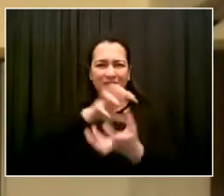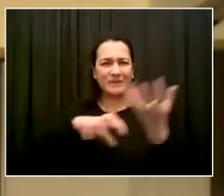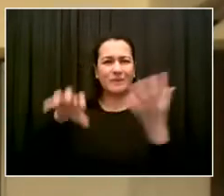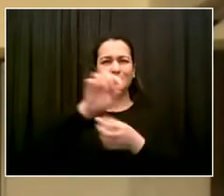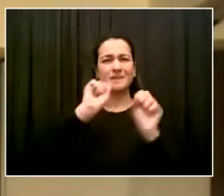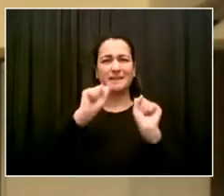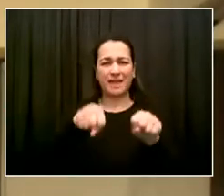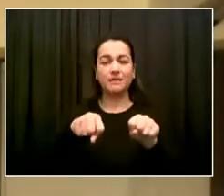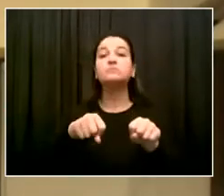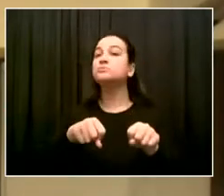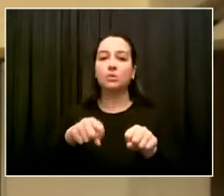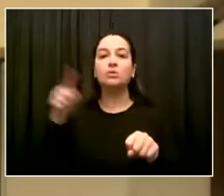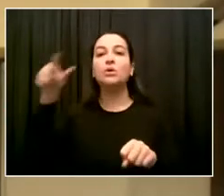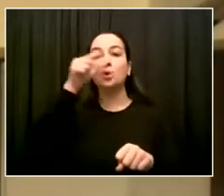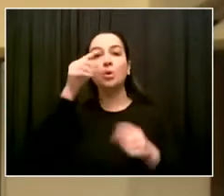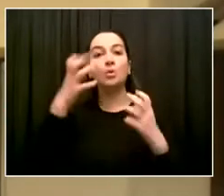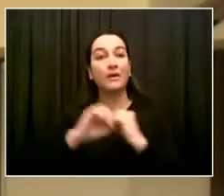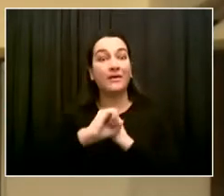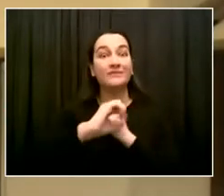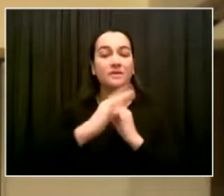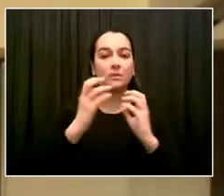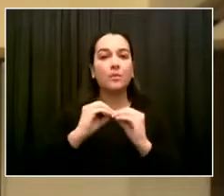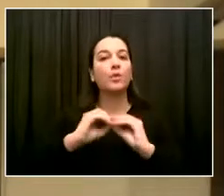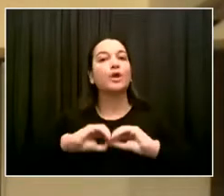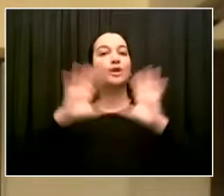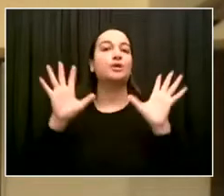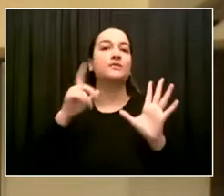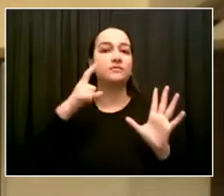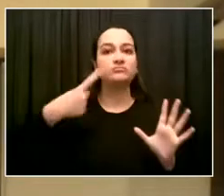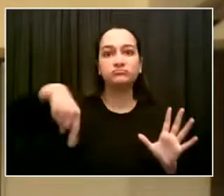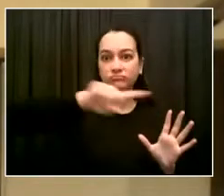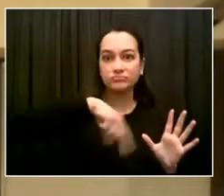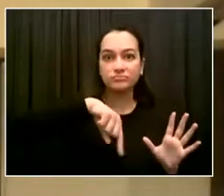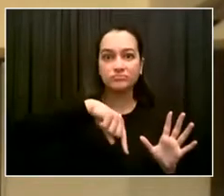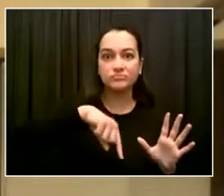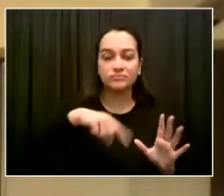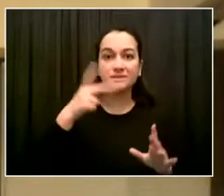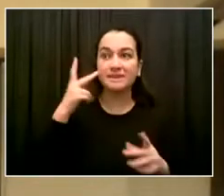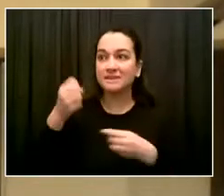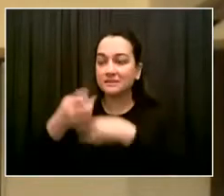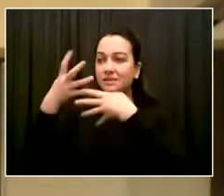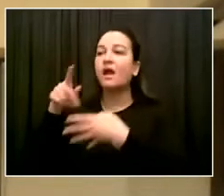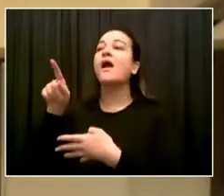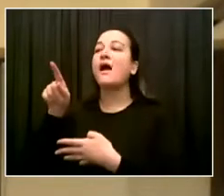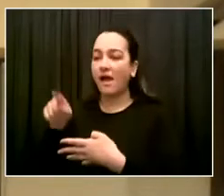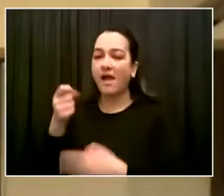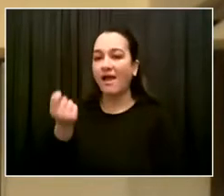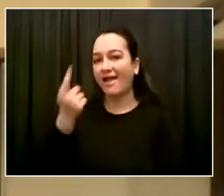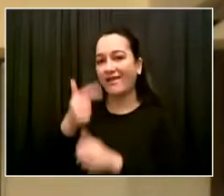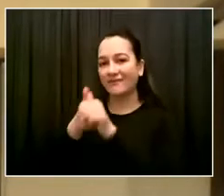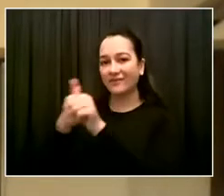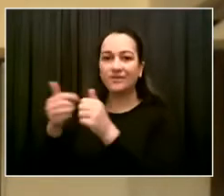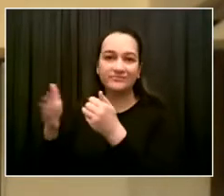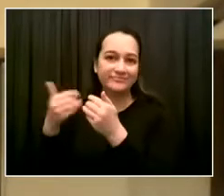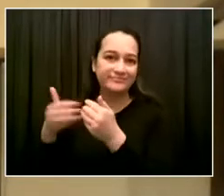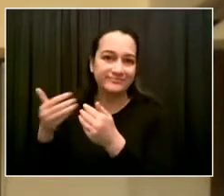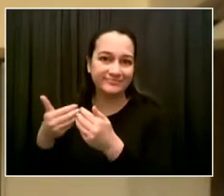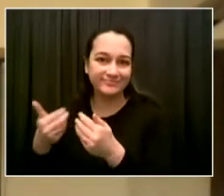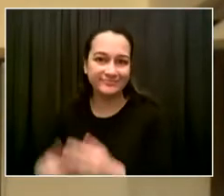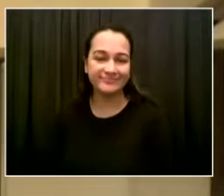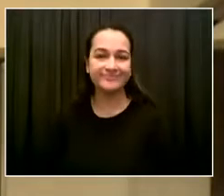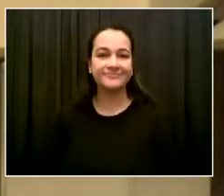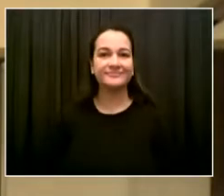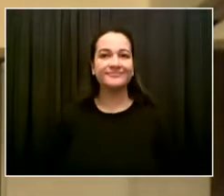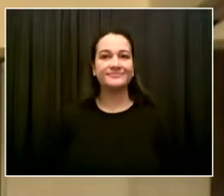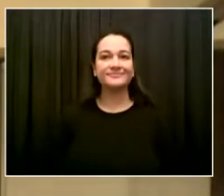$330,000 Google.org grant to Hudson Guild to set up a community vaccination center, prioritizing NYCHA residents in Fulton